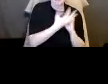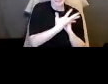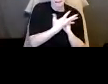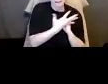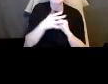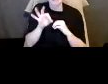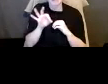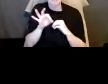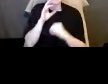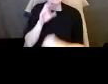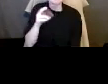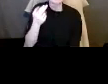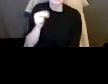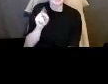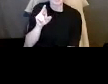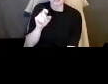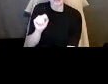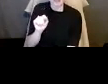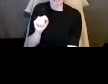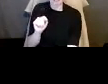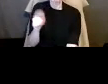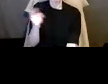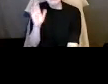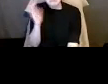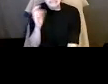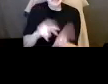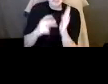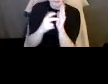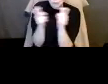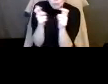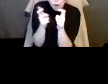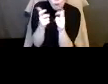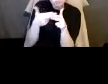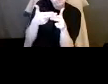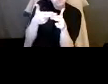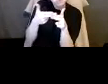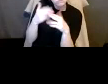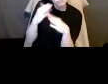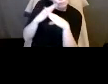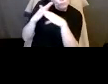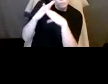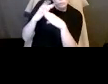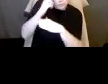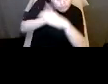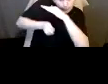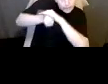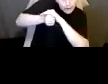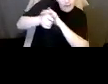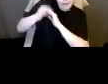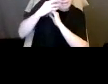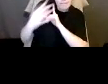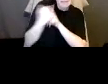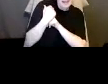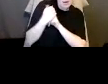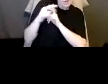to refer to some sort of small temporary enclosure that people can take refuge in from an attack or possibly even